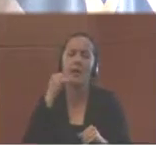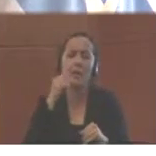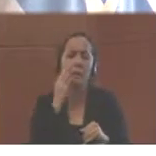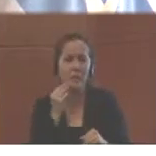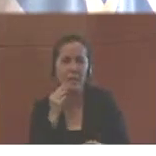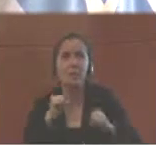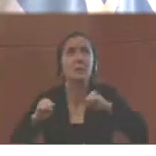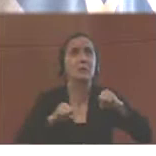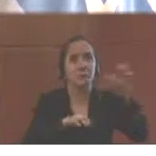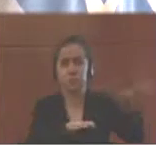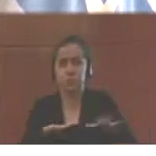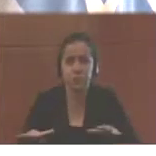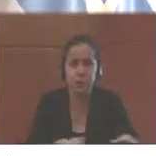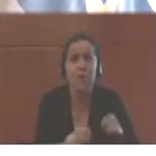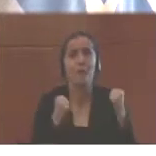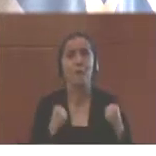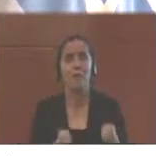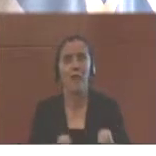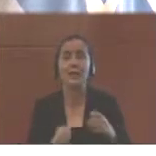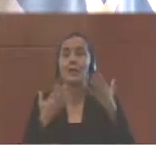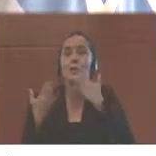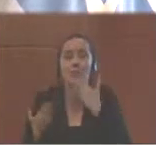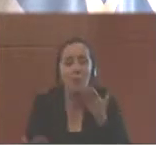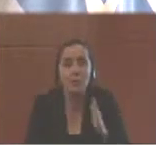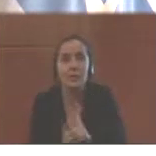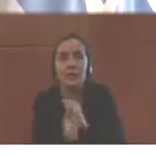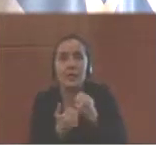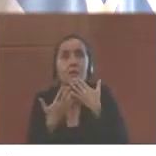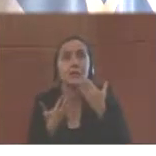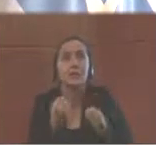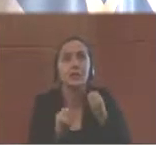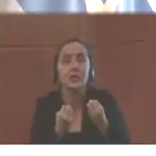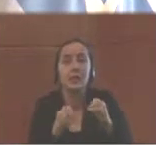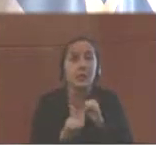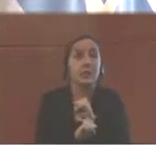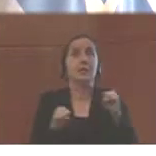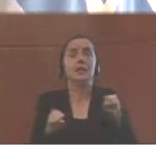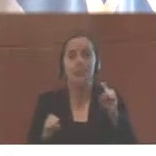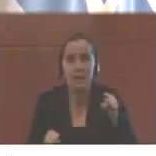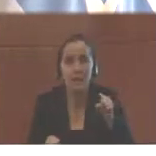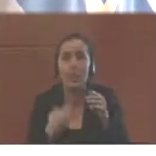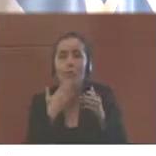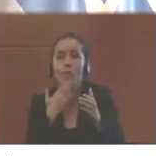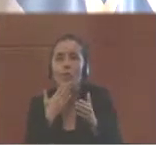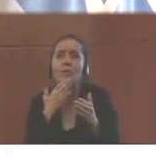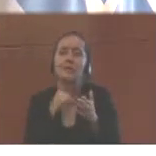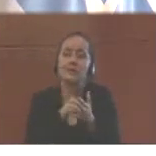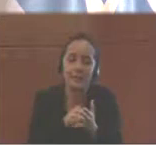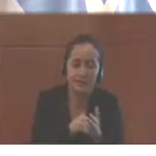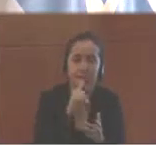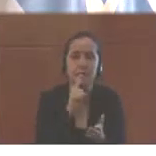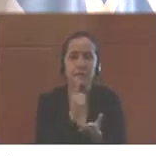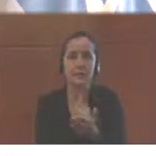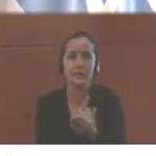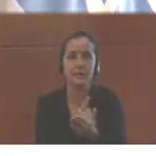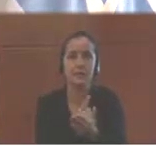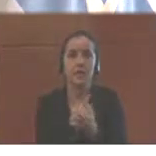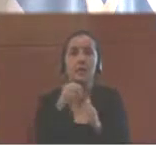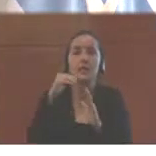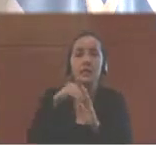economy. The capacity of our country has been reduced and our vulnerabilities